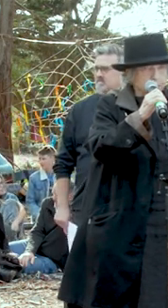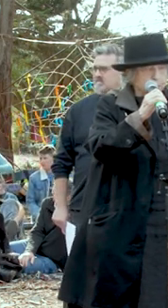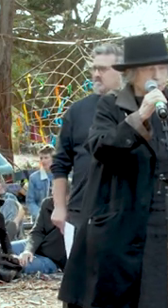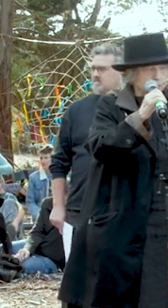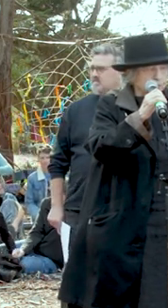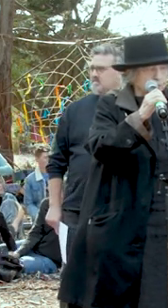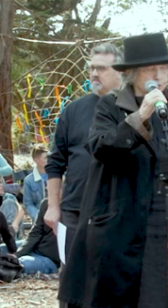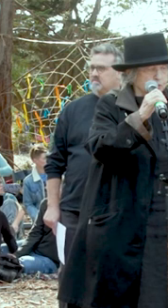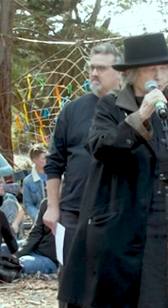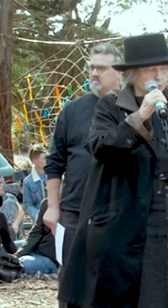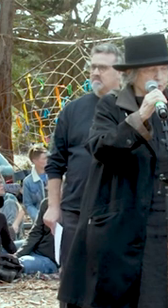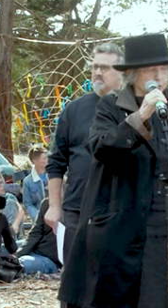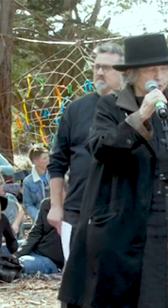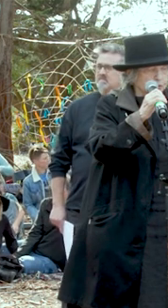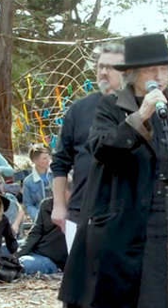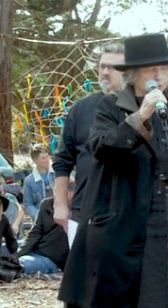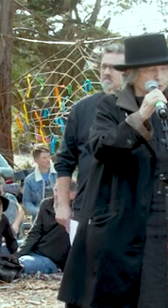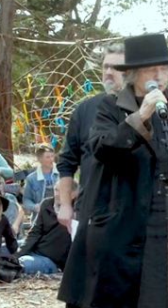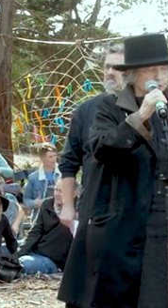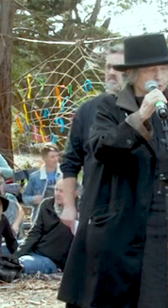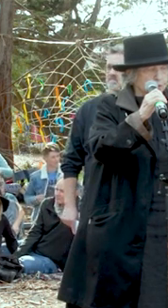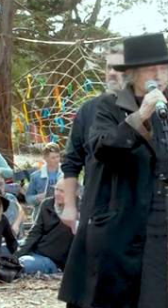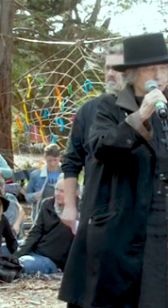Donna Susan DeGeorge.